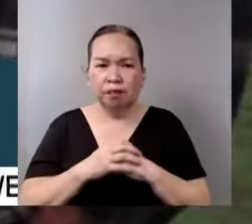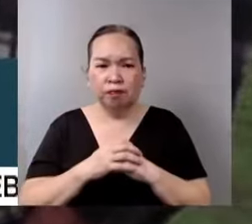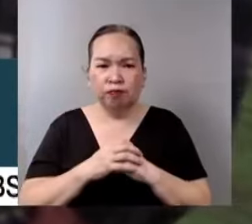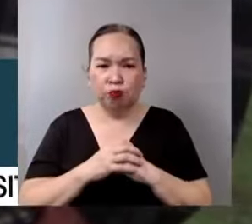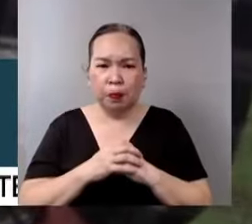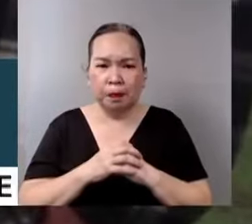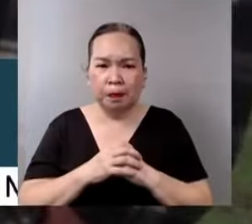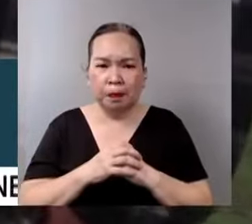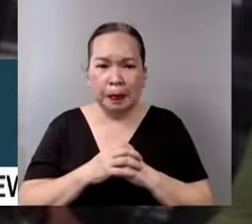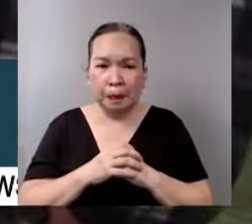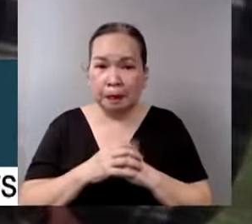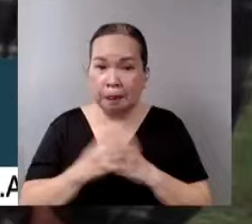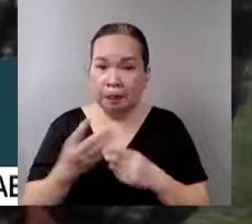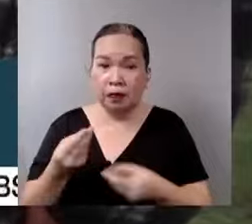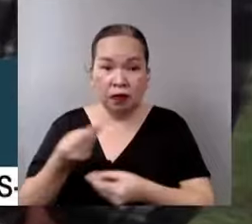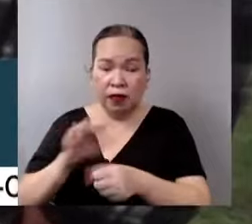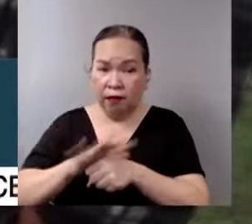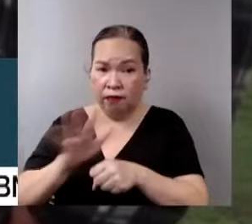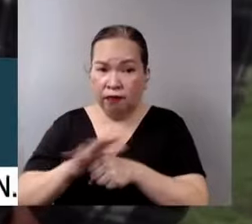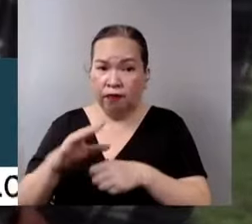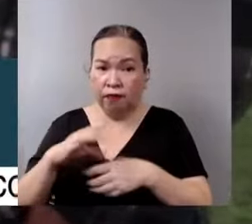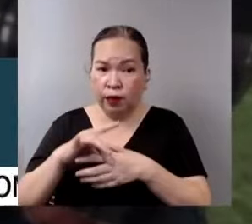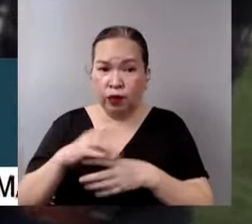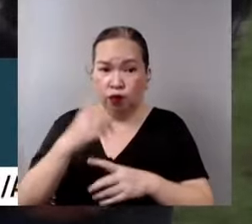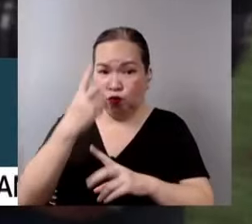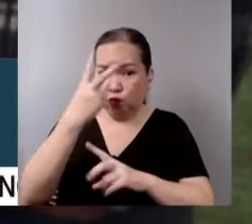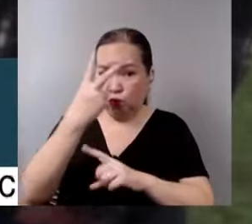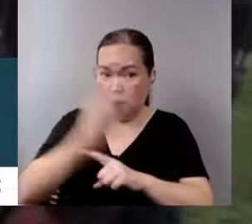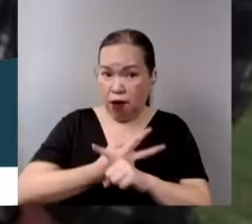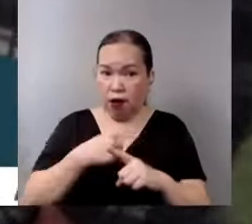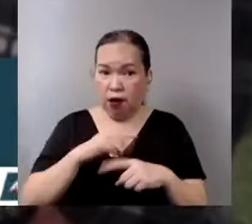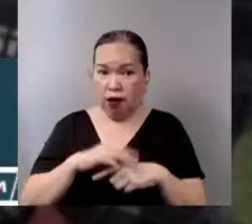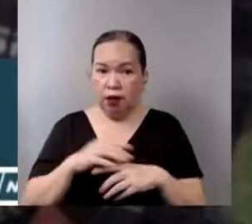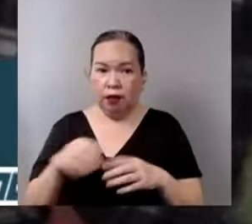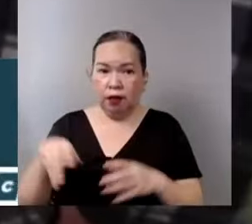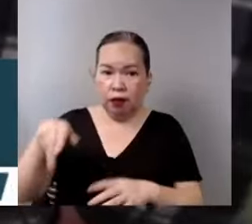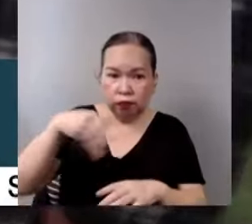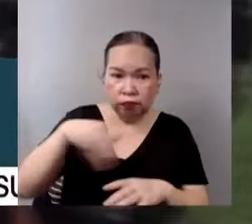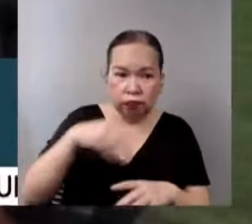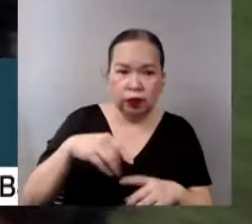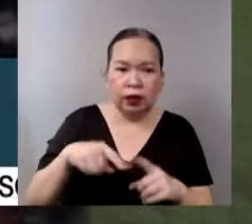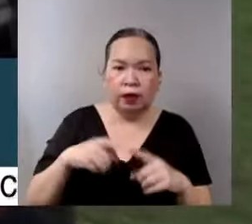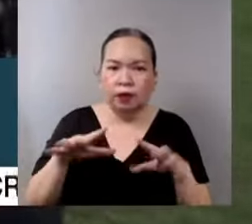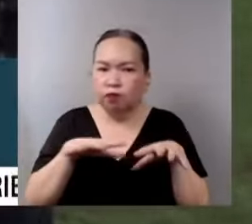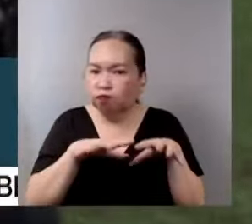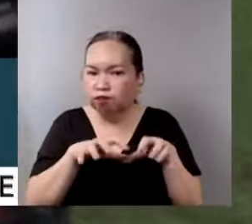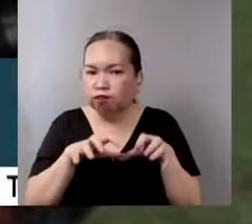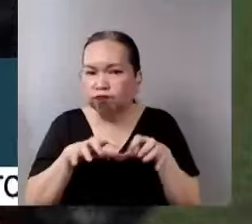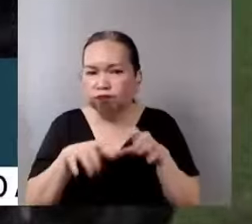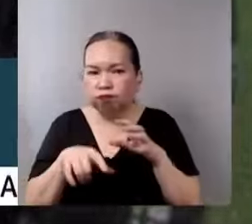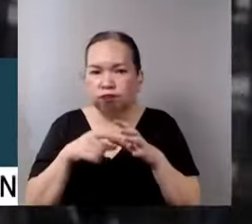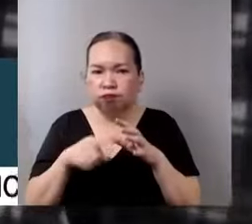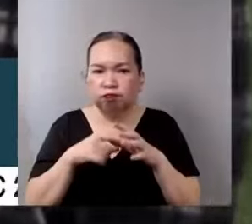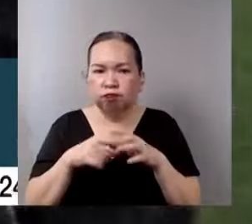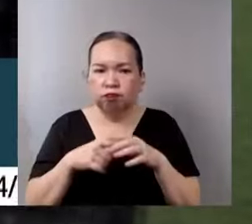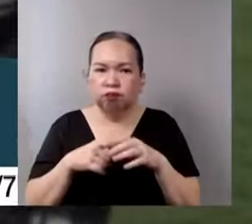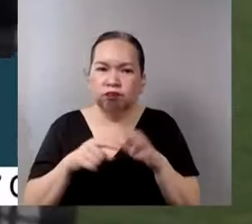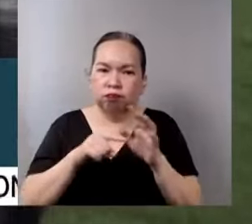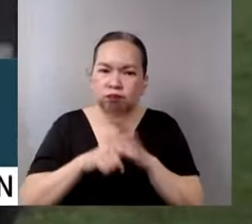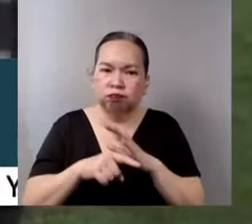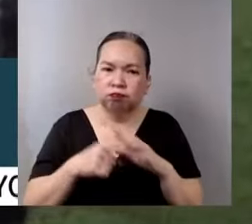This provides enough meat for about 2 months. Sometimes we smoke it, sometimes we freeze it, and sometimes we slaughter a pig for filling to